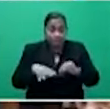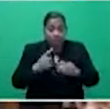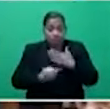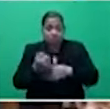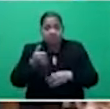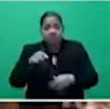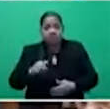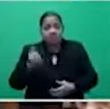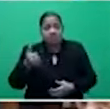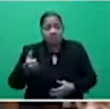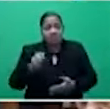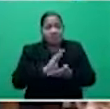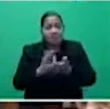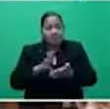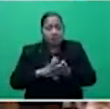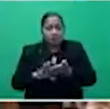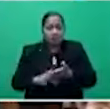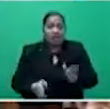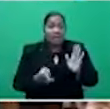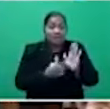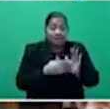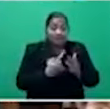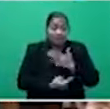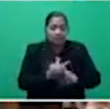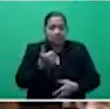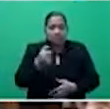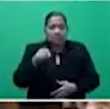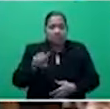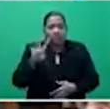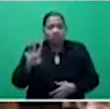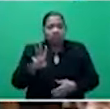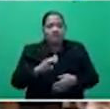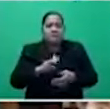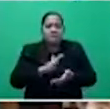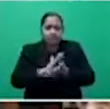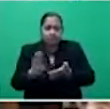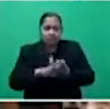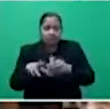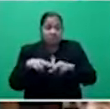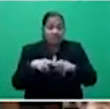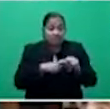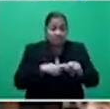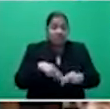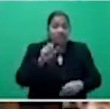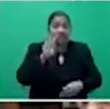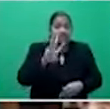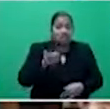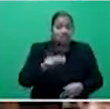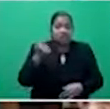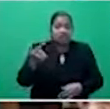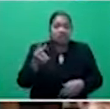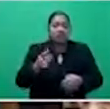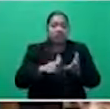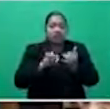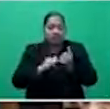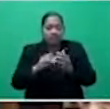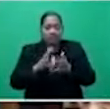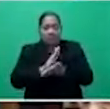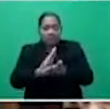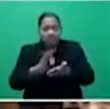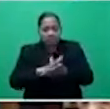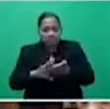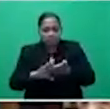billion US dollars. Maldives, 6.3 billion US dollars. Fiji, 3.7 billion US dollars. And then you